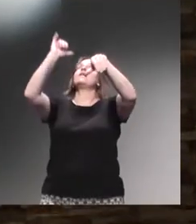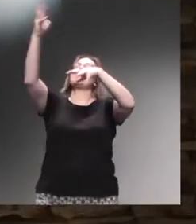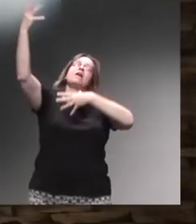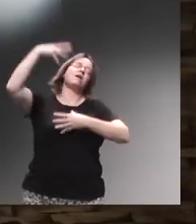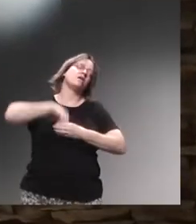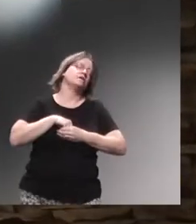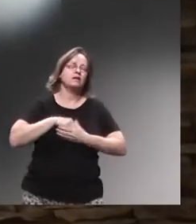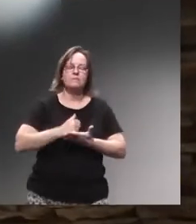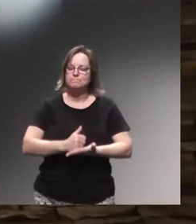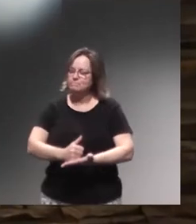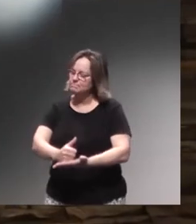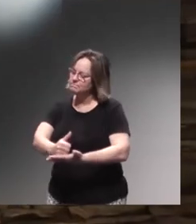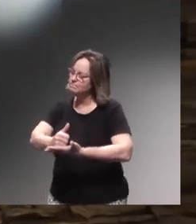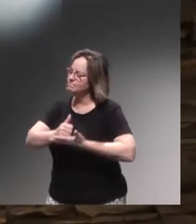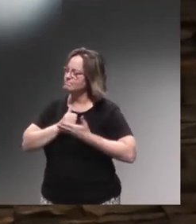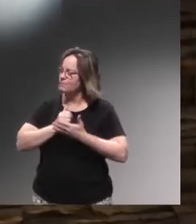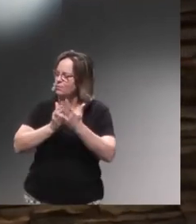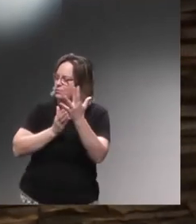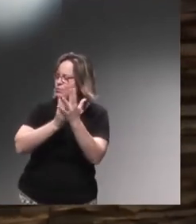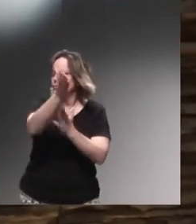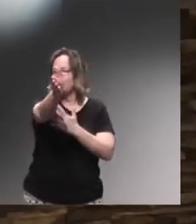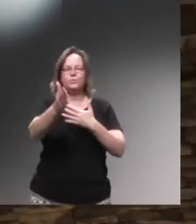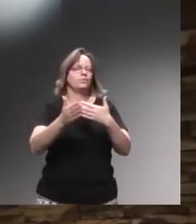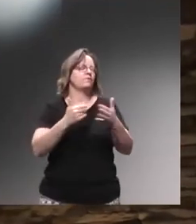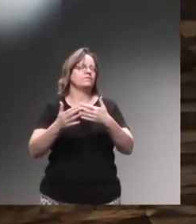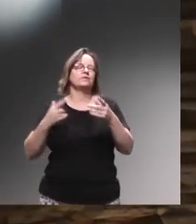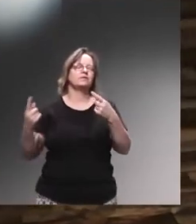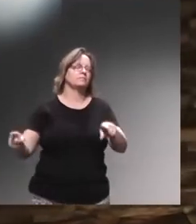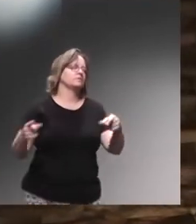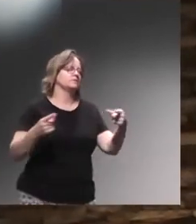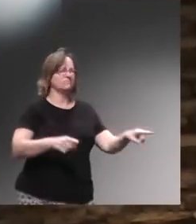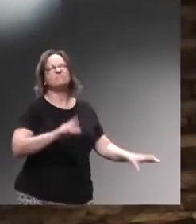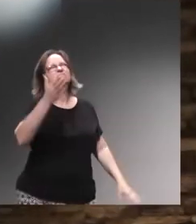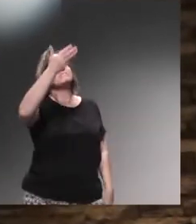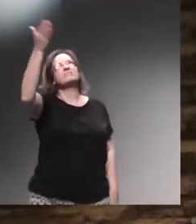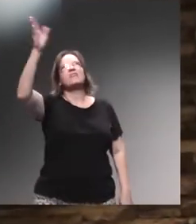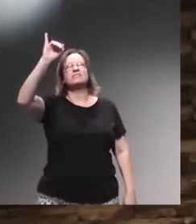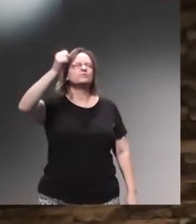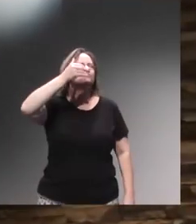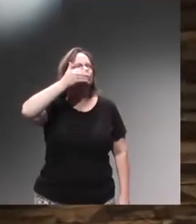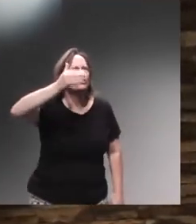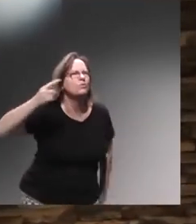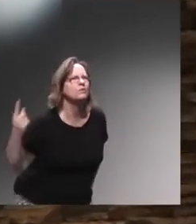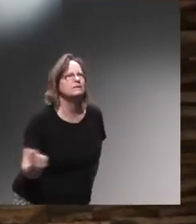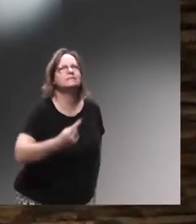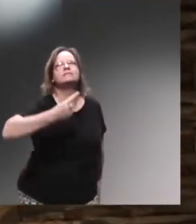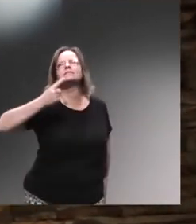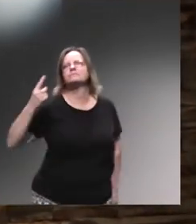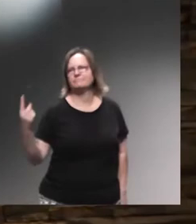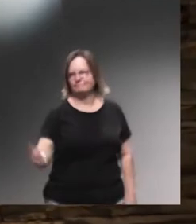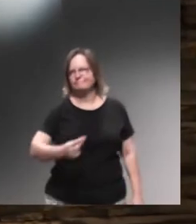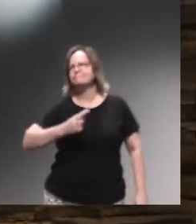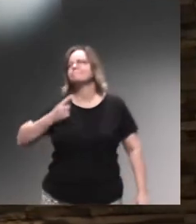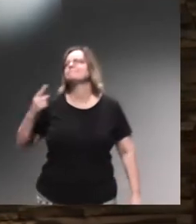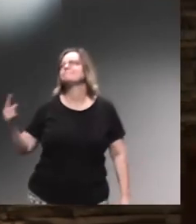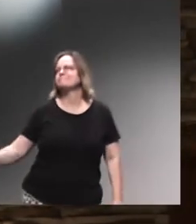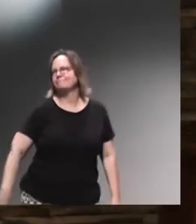Believe it's true. So good, so good, so good. All the time, all the